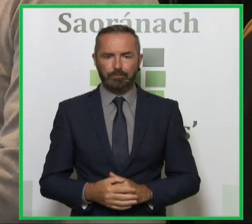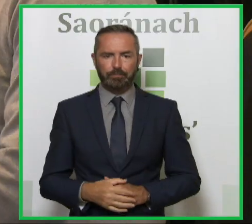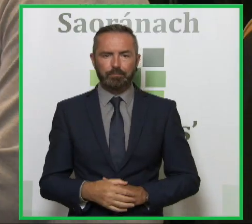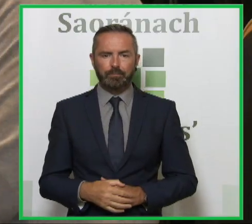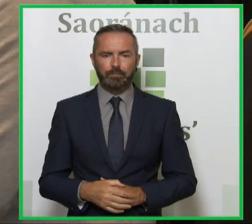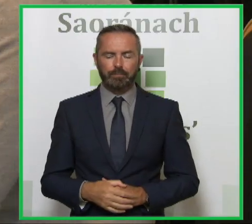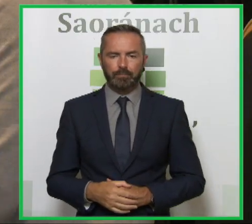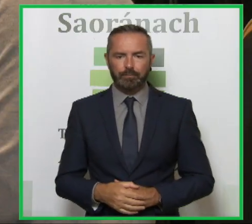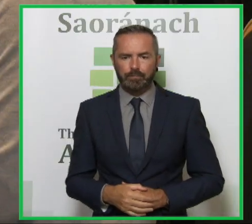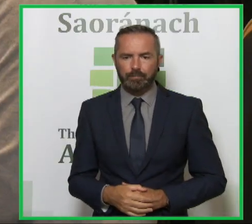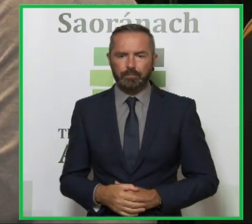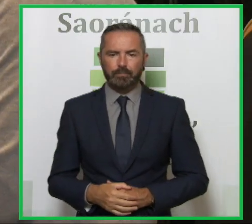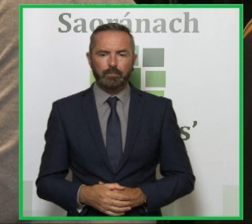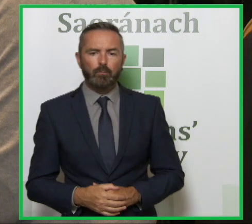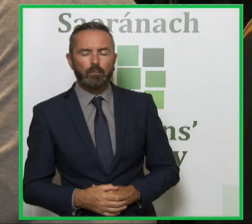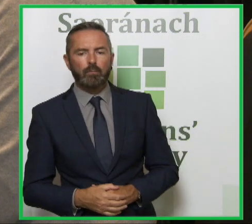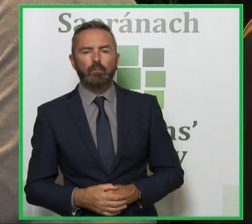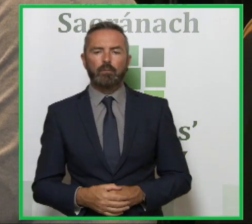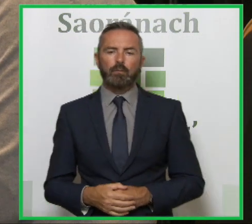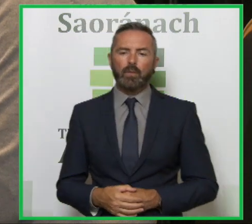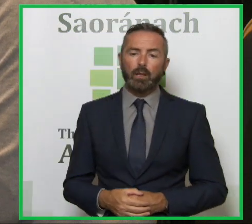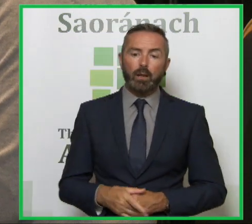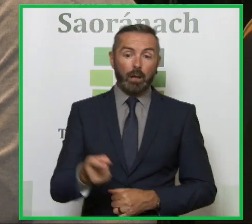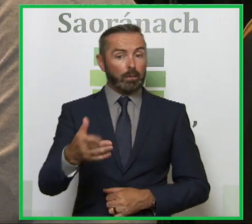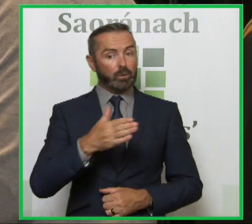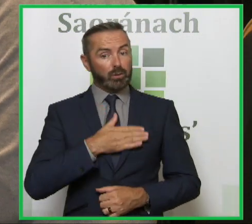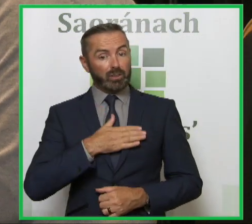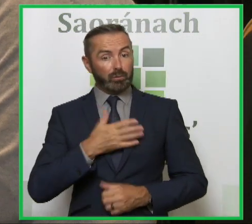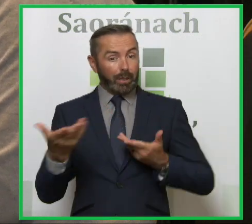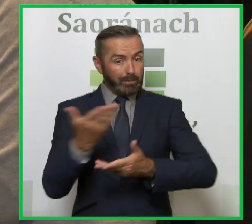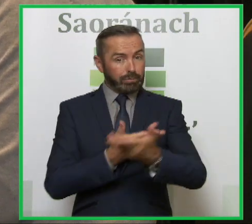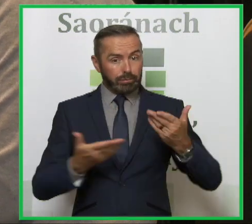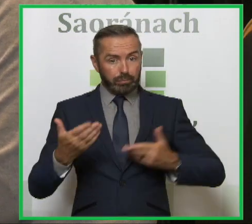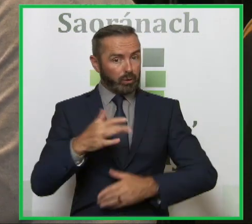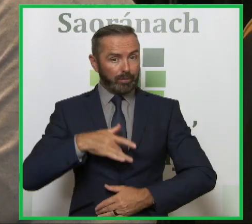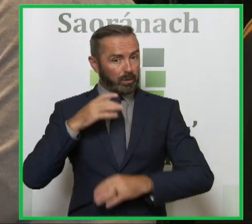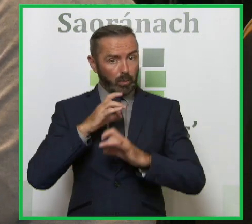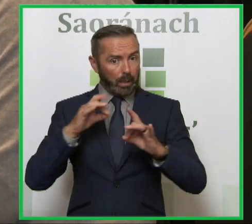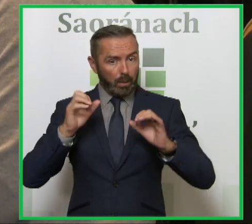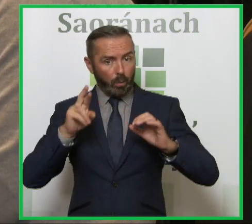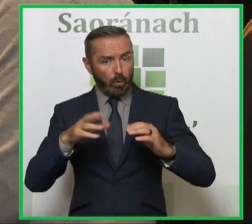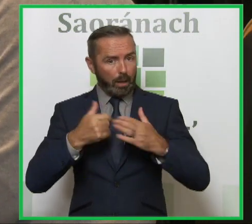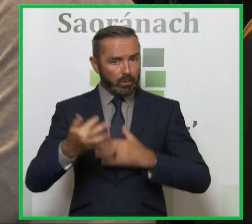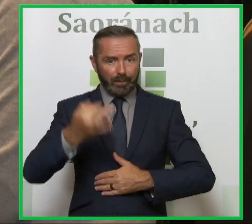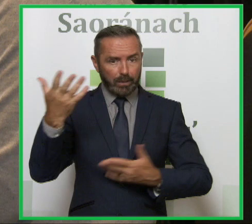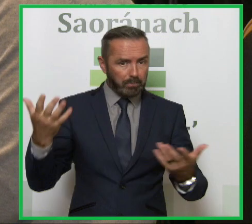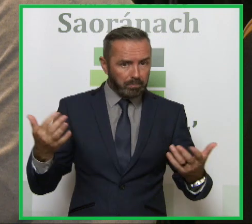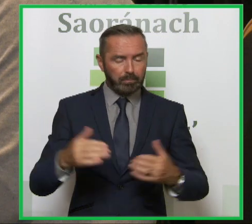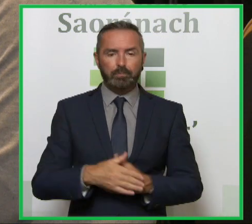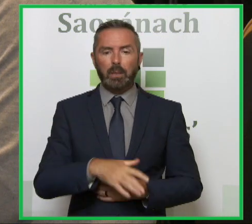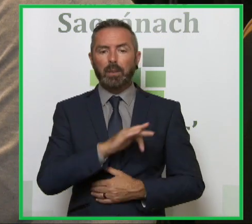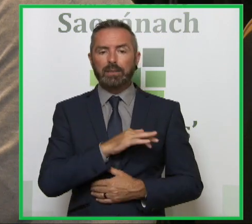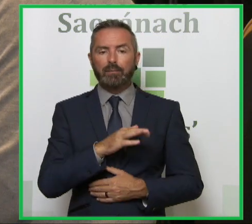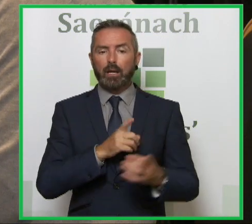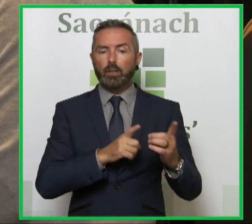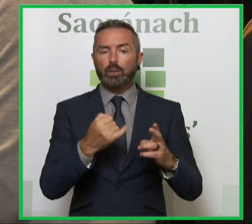And how did you find the sessions with Mary and Martina in school? So when I did the sessions, I did them in